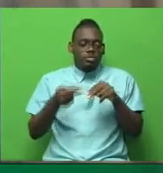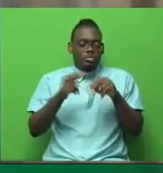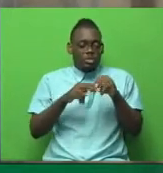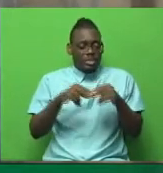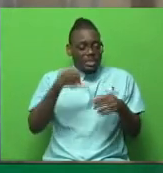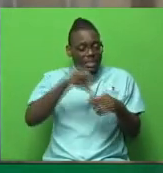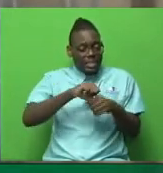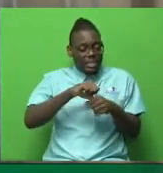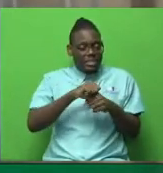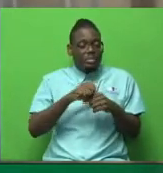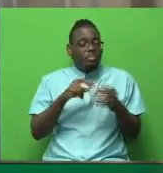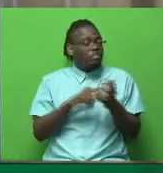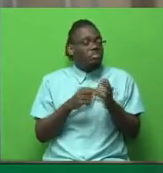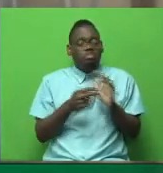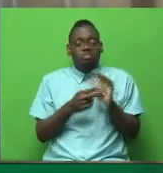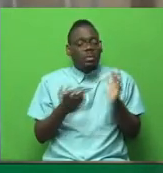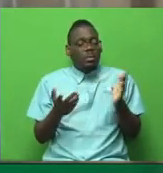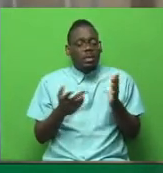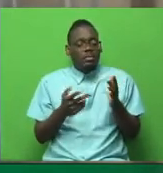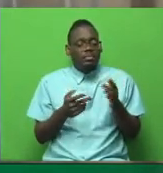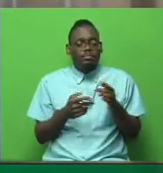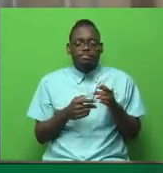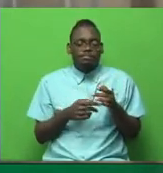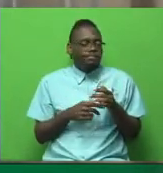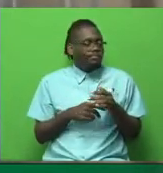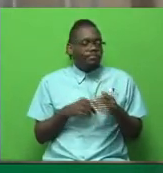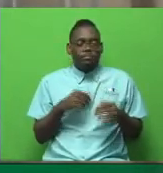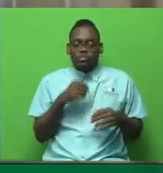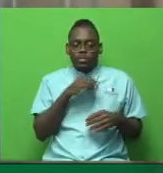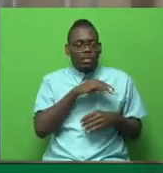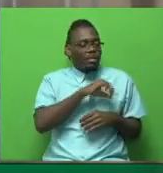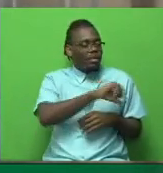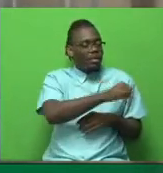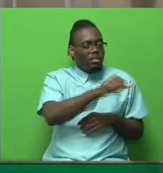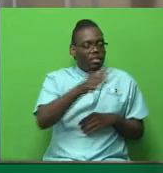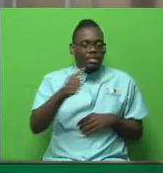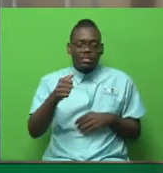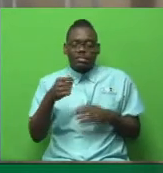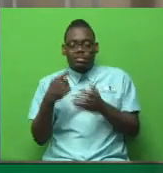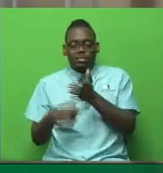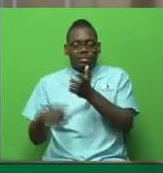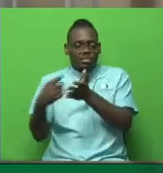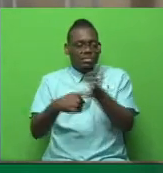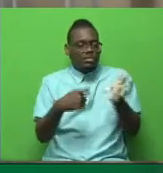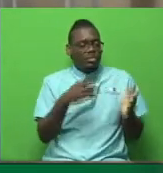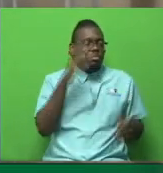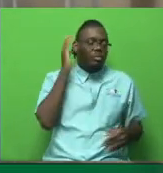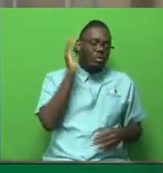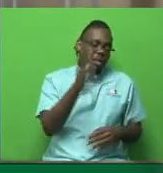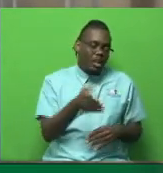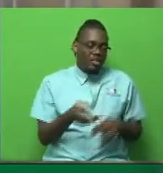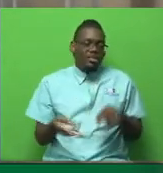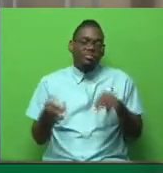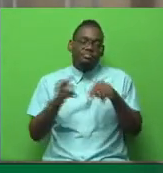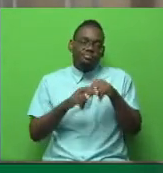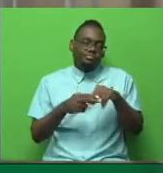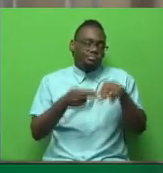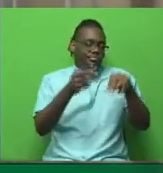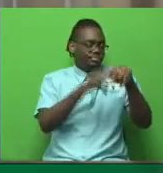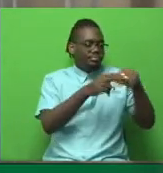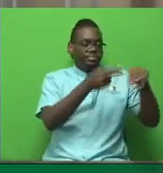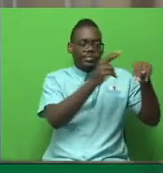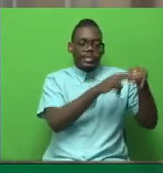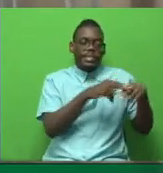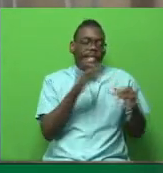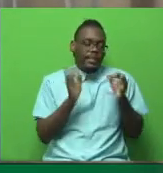price of fuel the price of everything else every other good and services that have a transportation